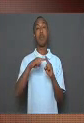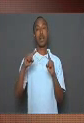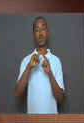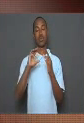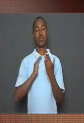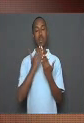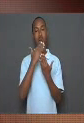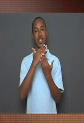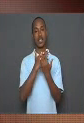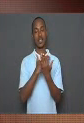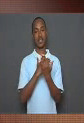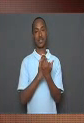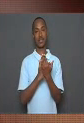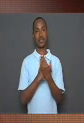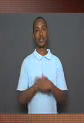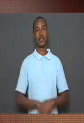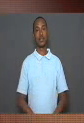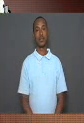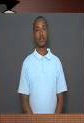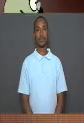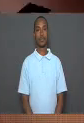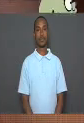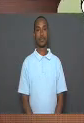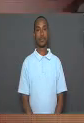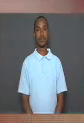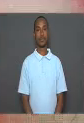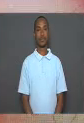Let's get back to our lesson.